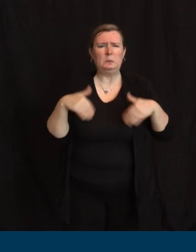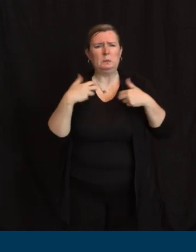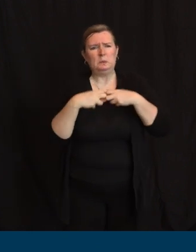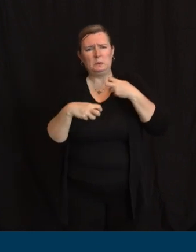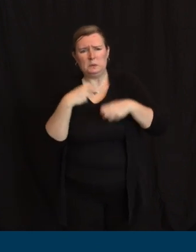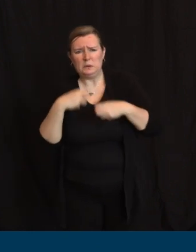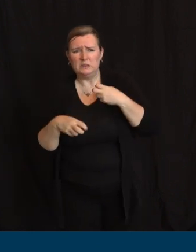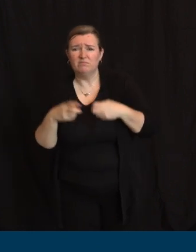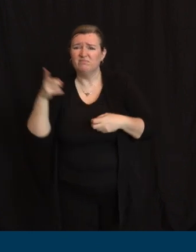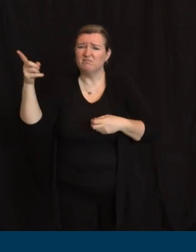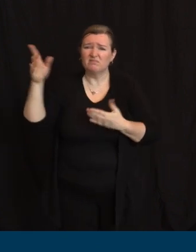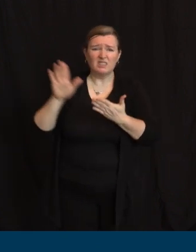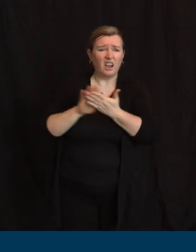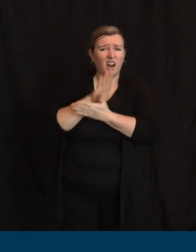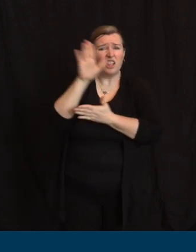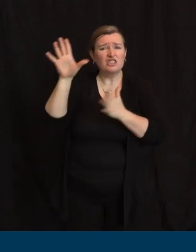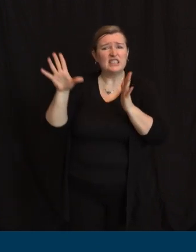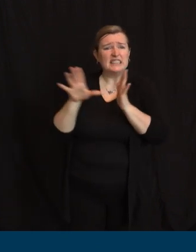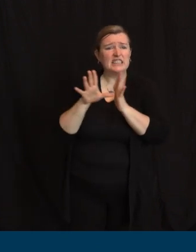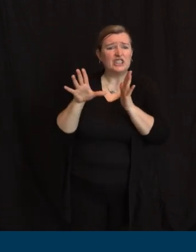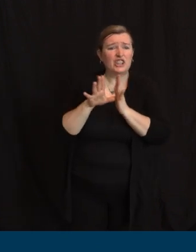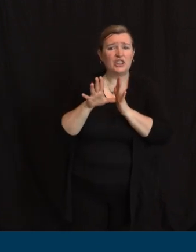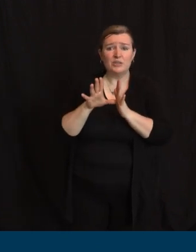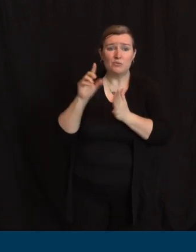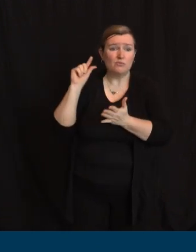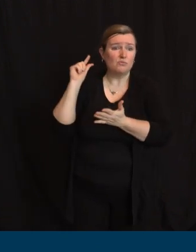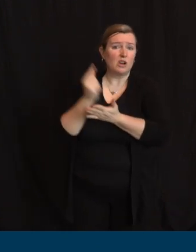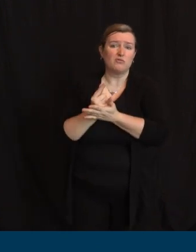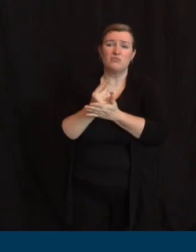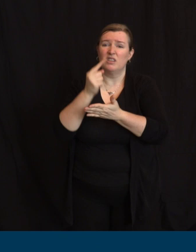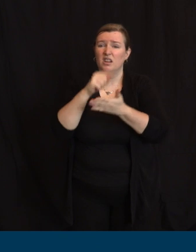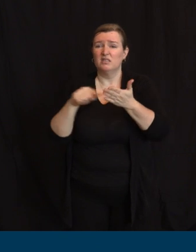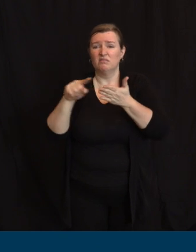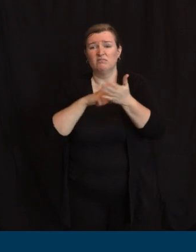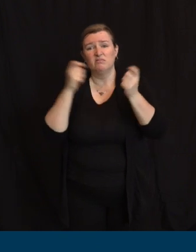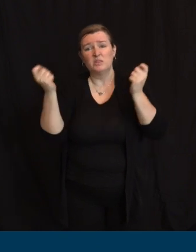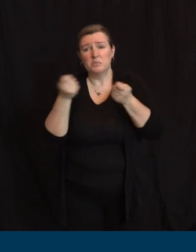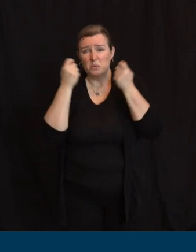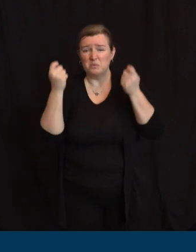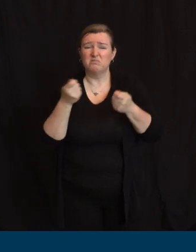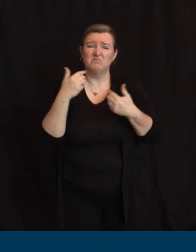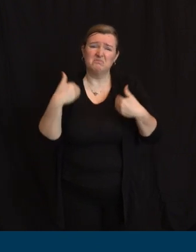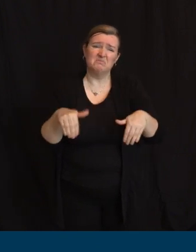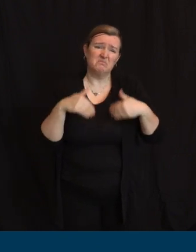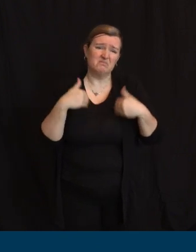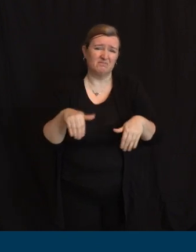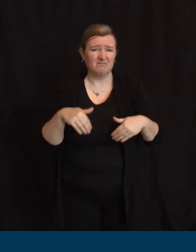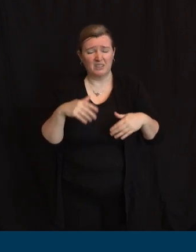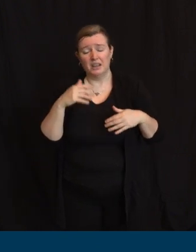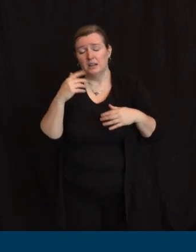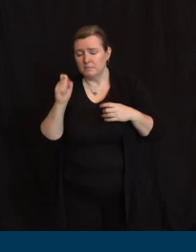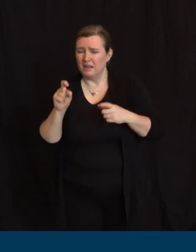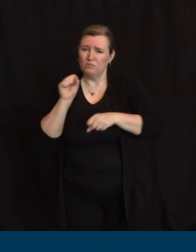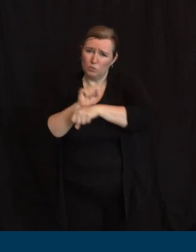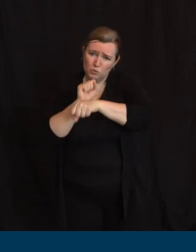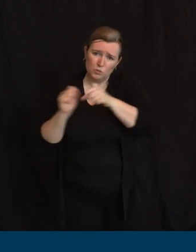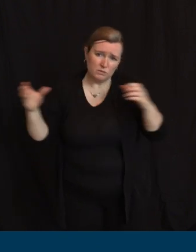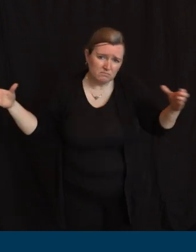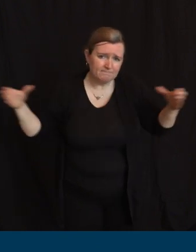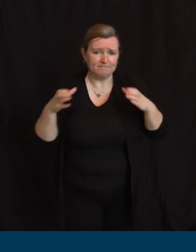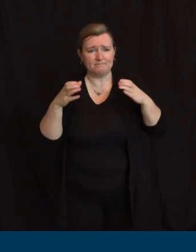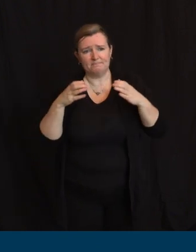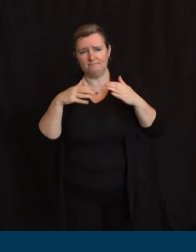graduation ceremonies have been canceled. It's hard. But if we all keep pulling and working together, I hope that it will put me